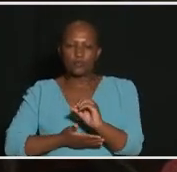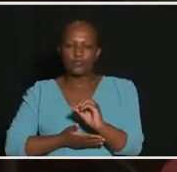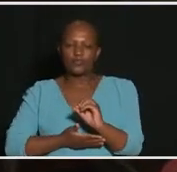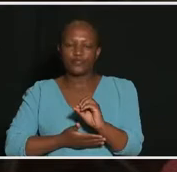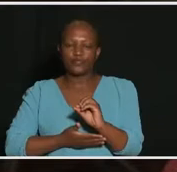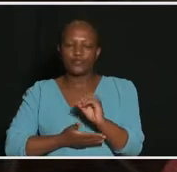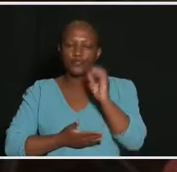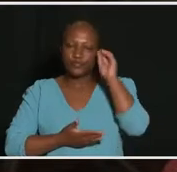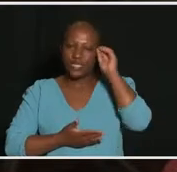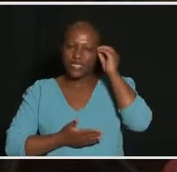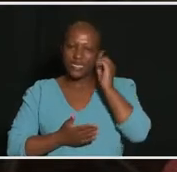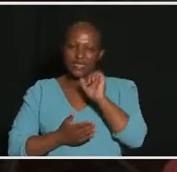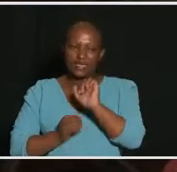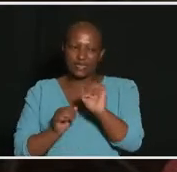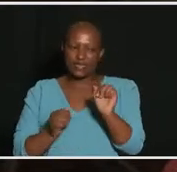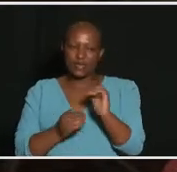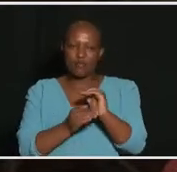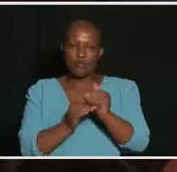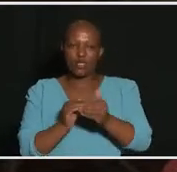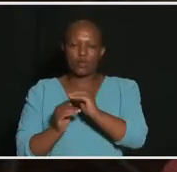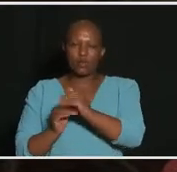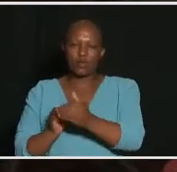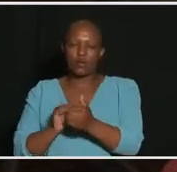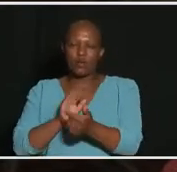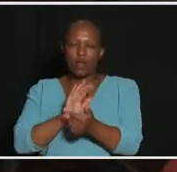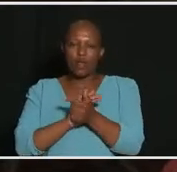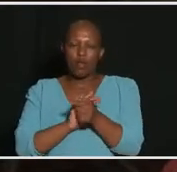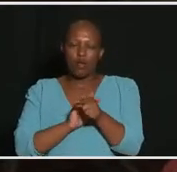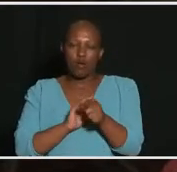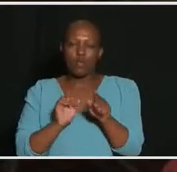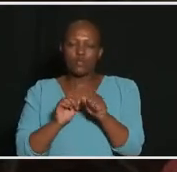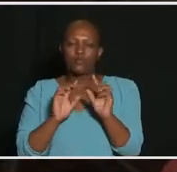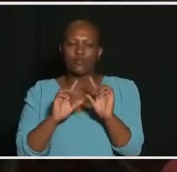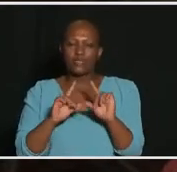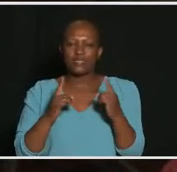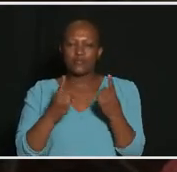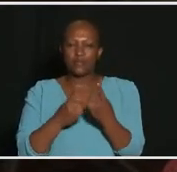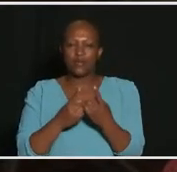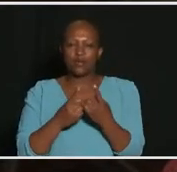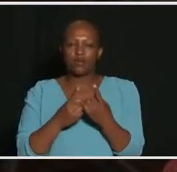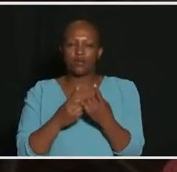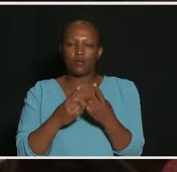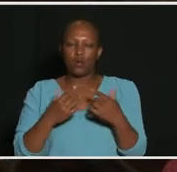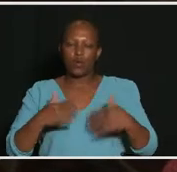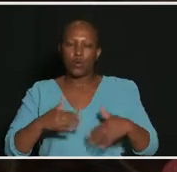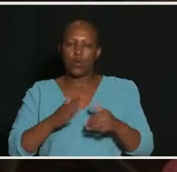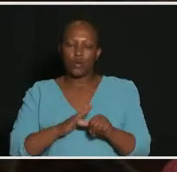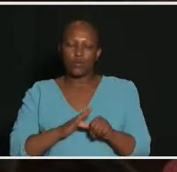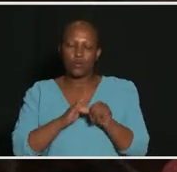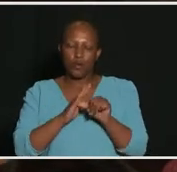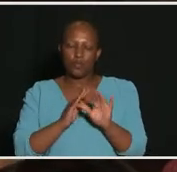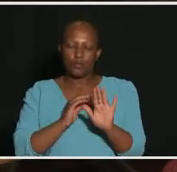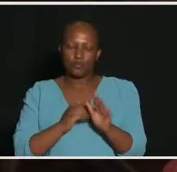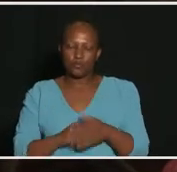interests are protected by legislation and the department is so critical